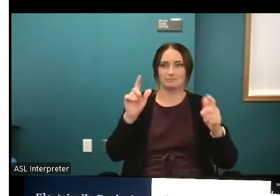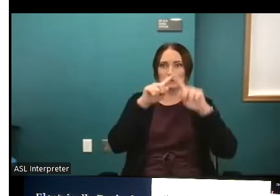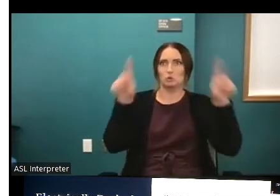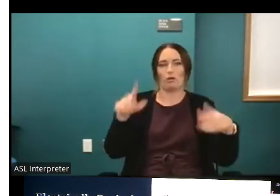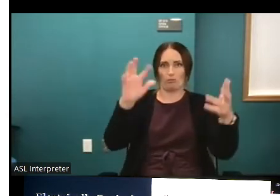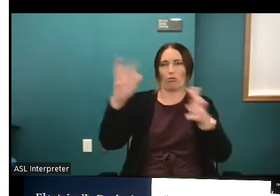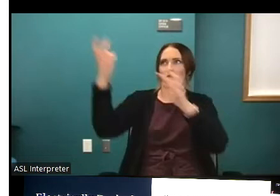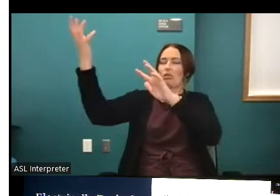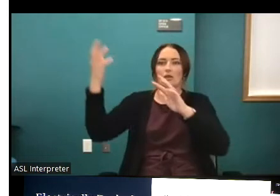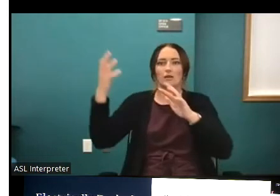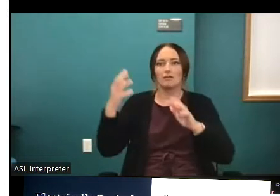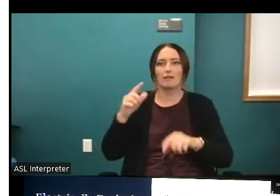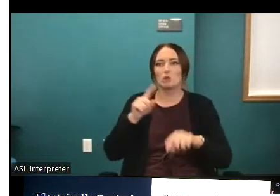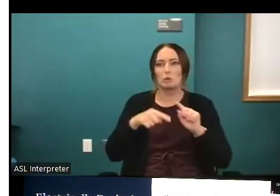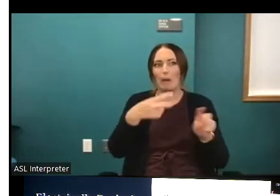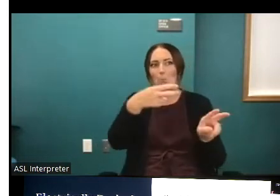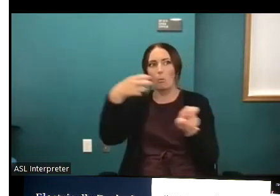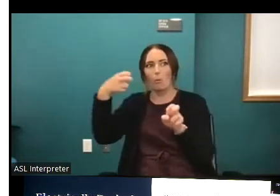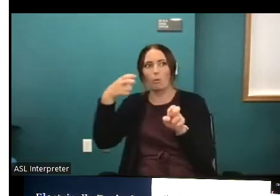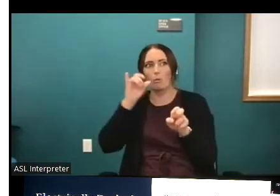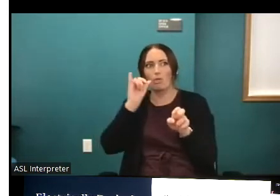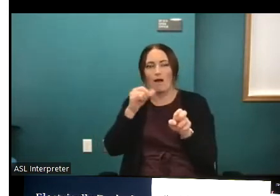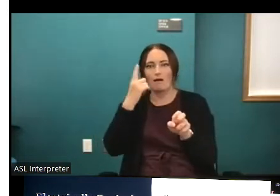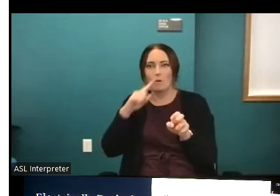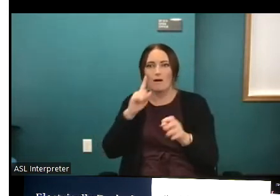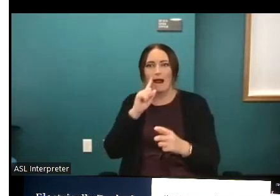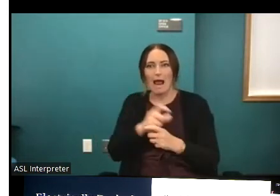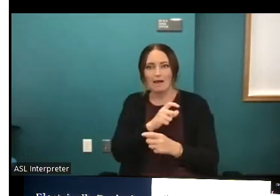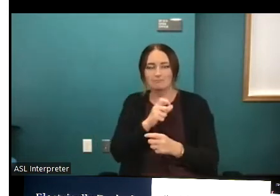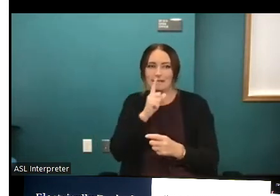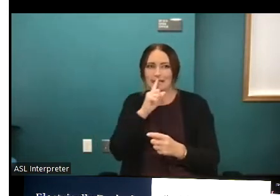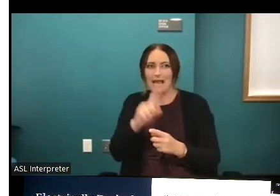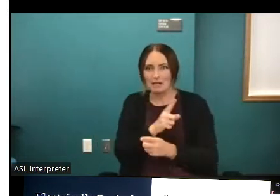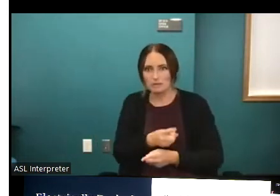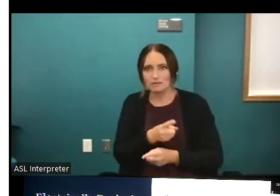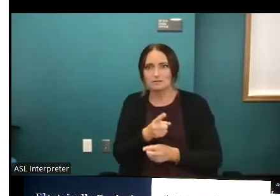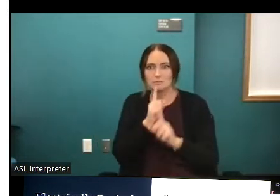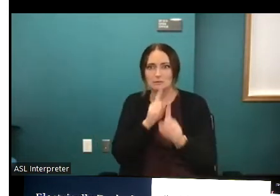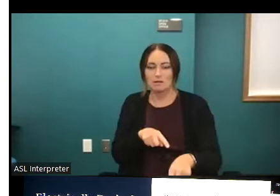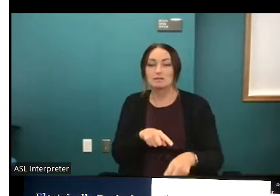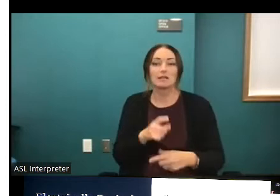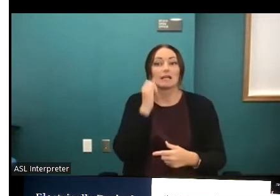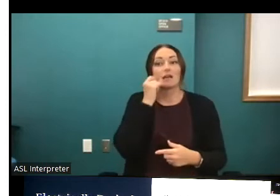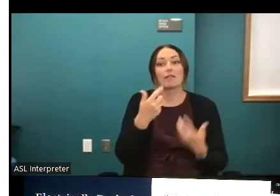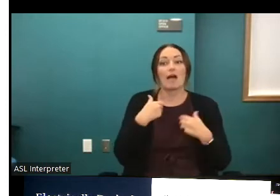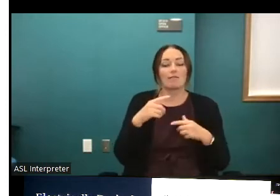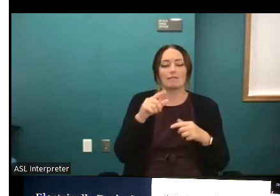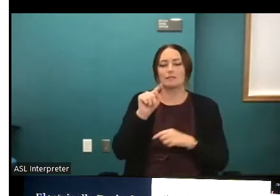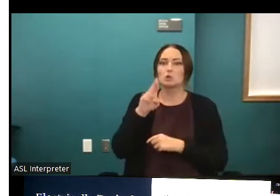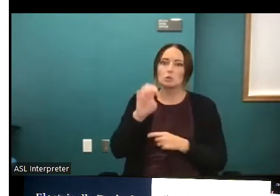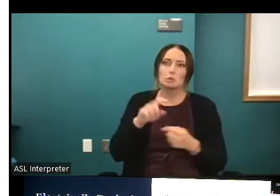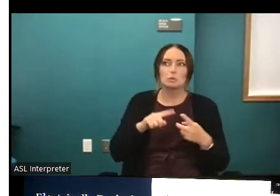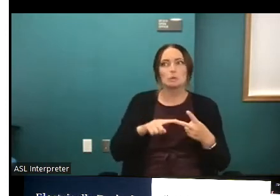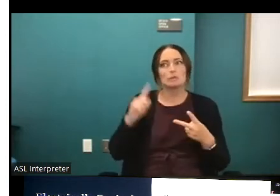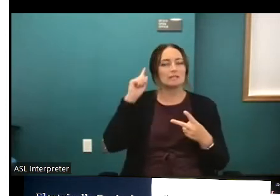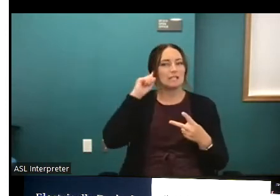and we can't pull that out from the actual response you're looking for. You can't perform if they have an ear infection or a tube or a perforation